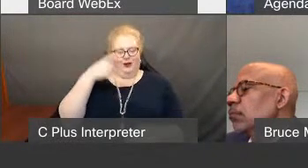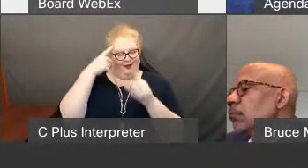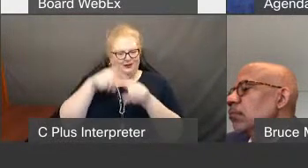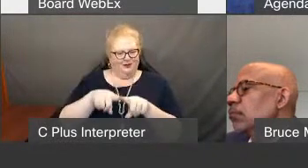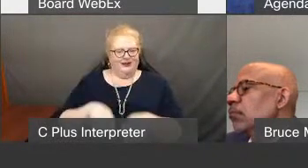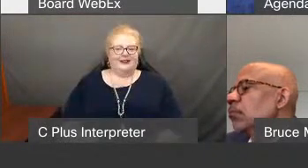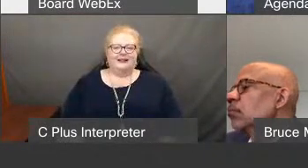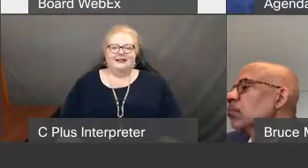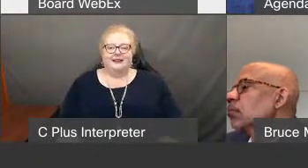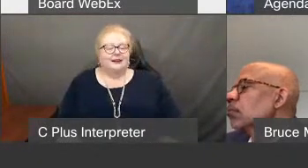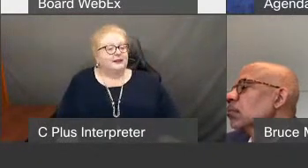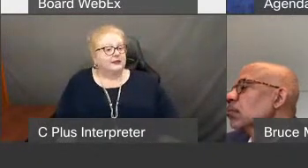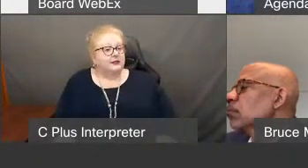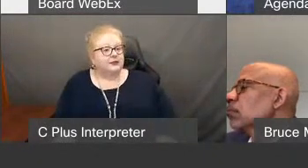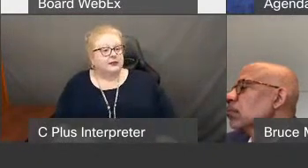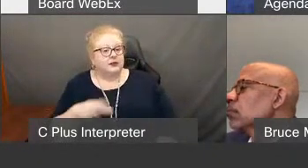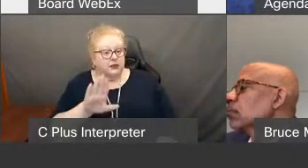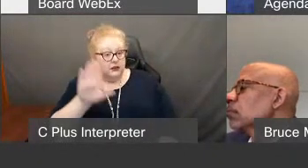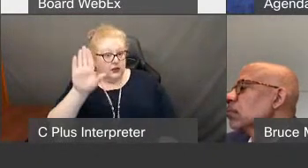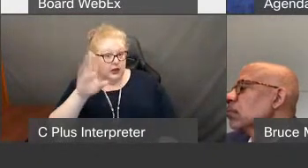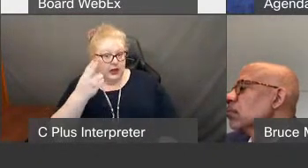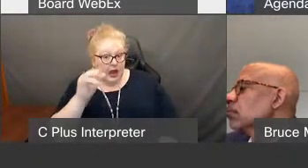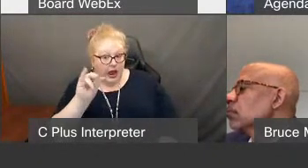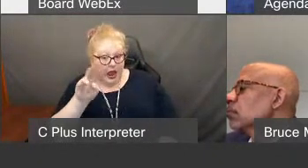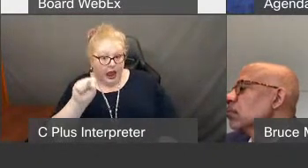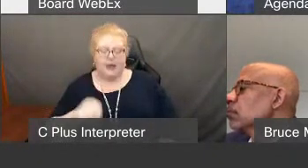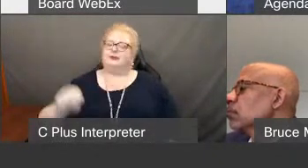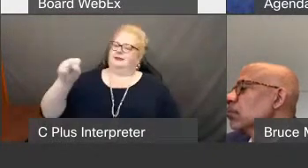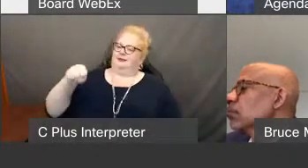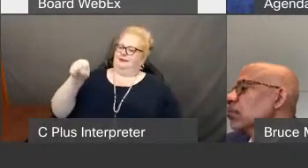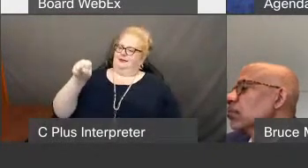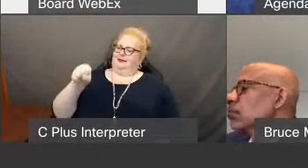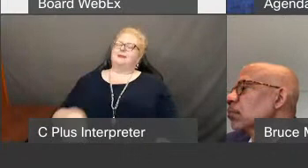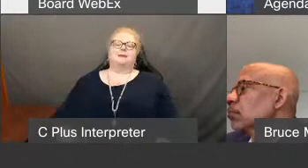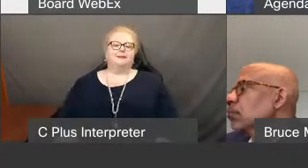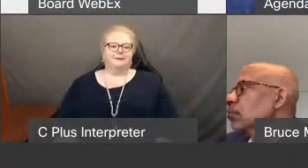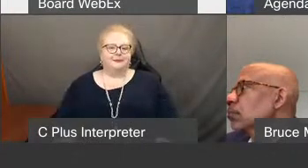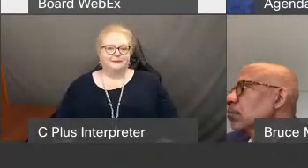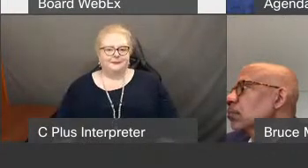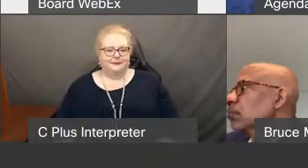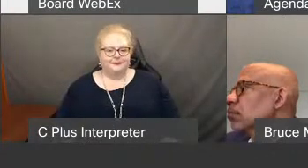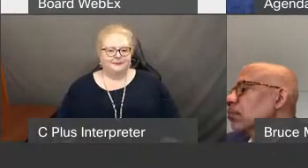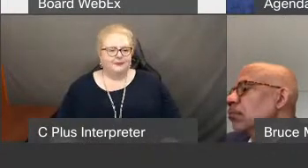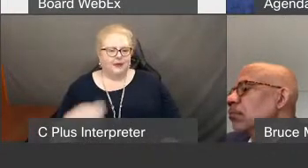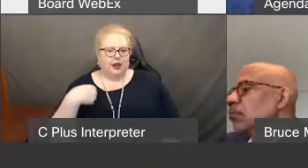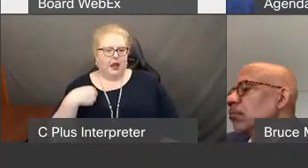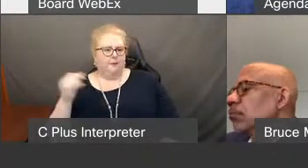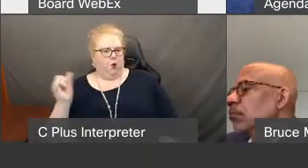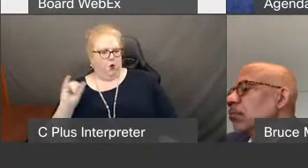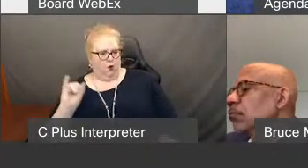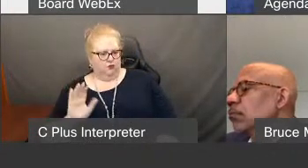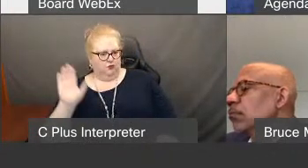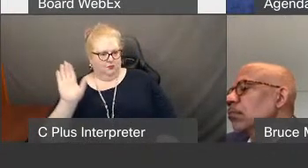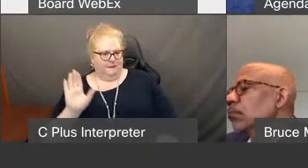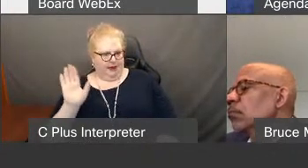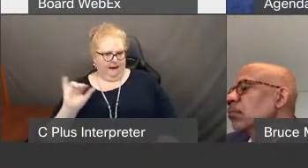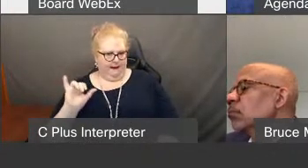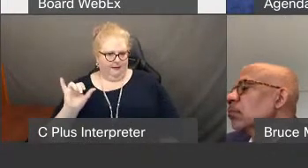I don't know if your hands are still, Vice Mayor Hines, your hands still held? Yes, yes. Mine went back up too. Okay, thank you. We'll come